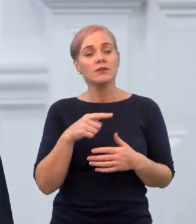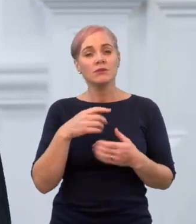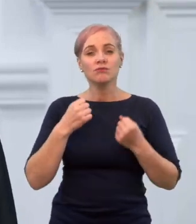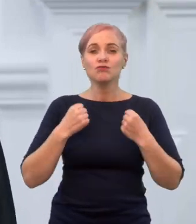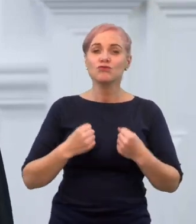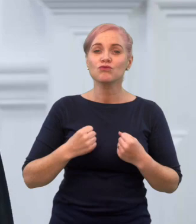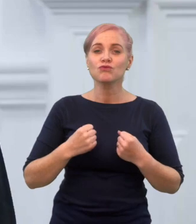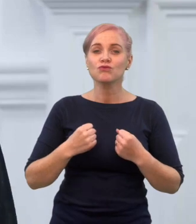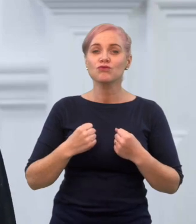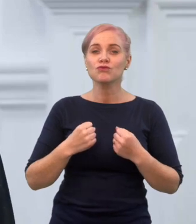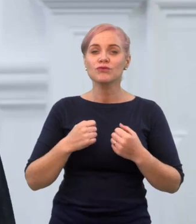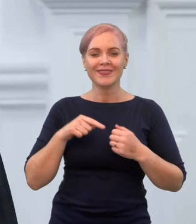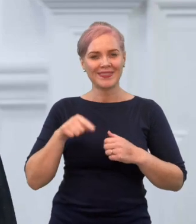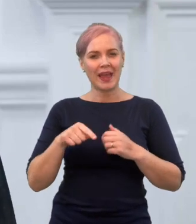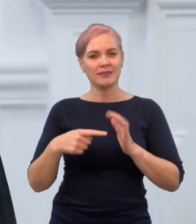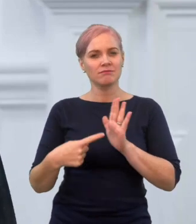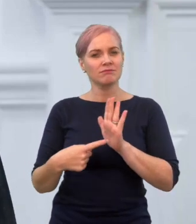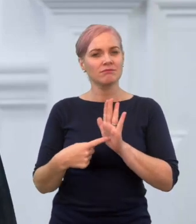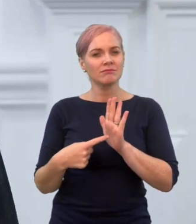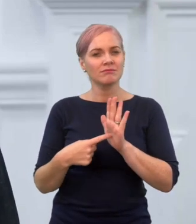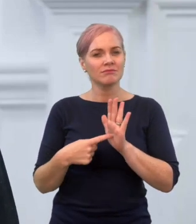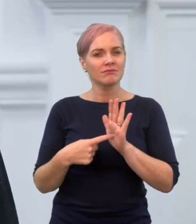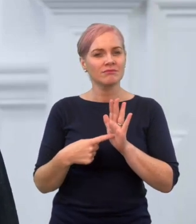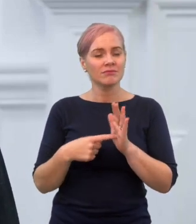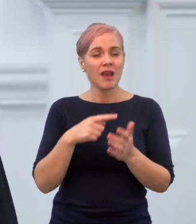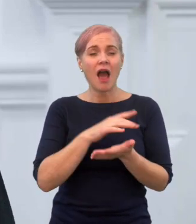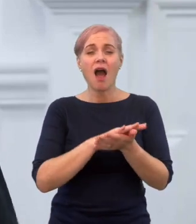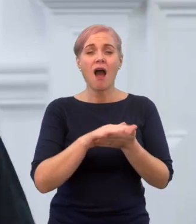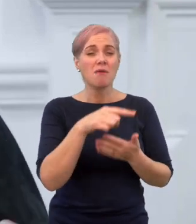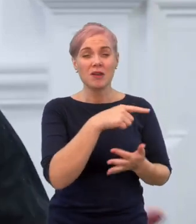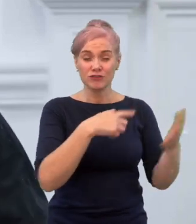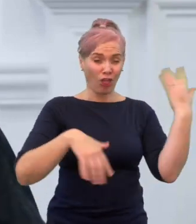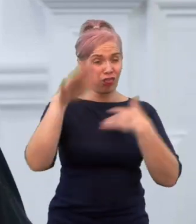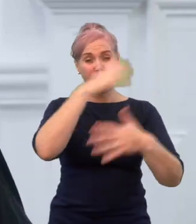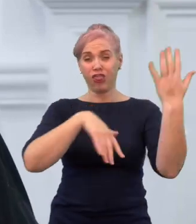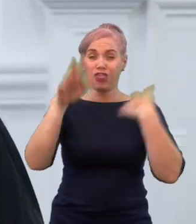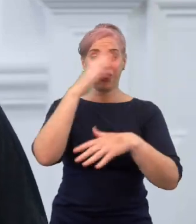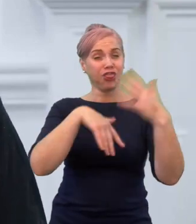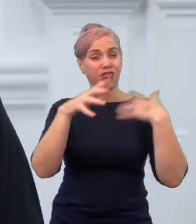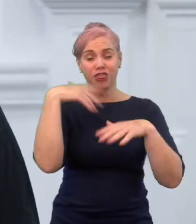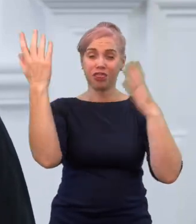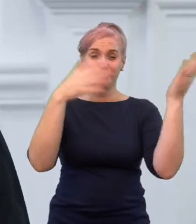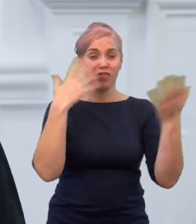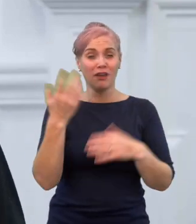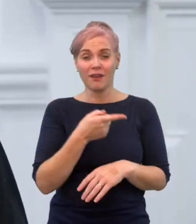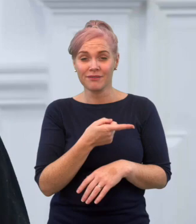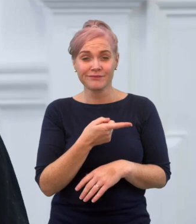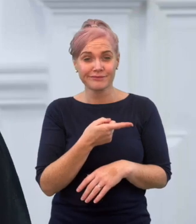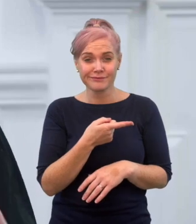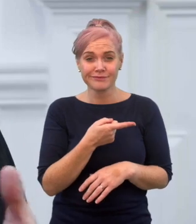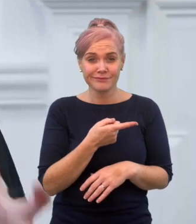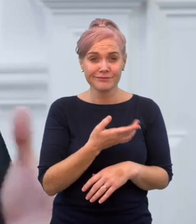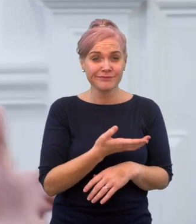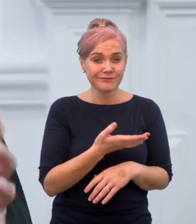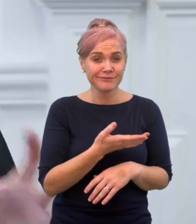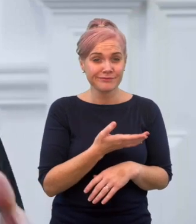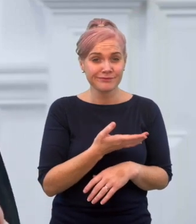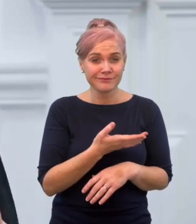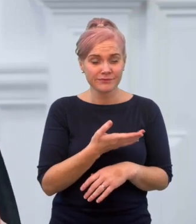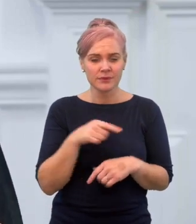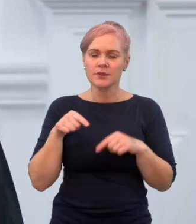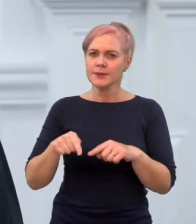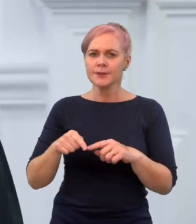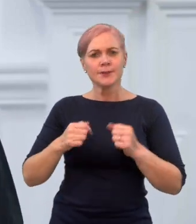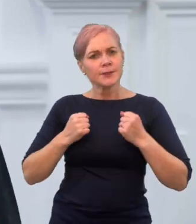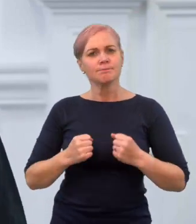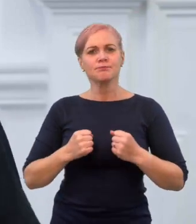him being rooted, just there's that aspect, you know. Her Barnes is a bit, you know, just all over the